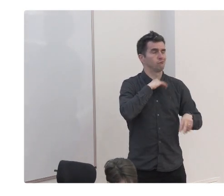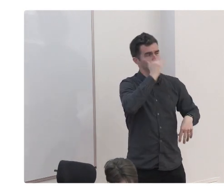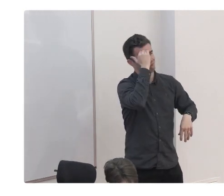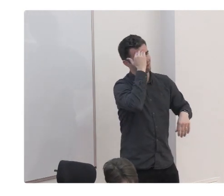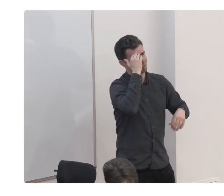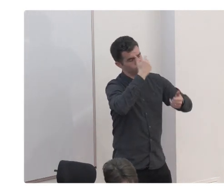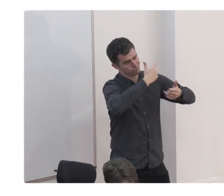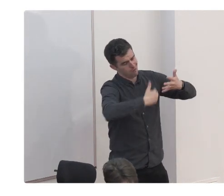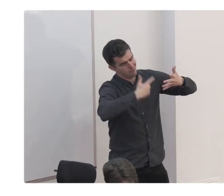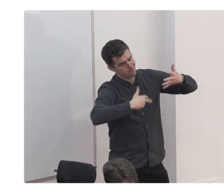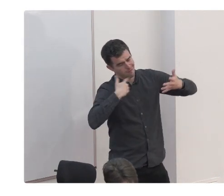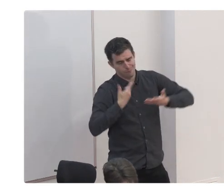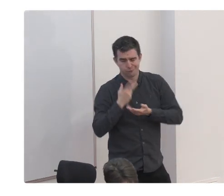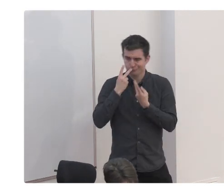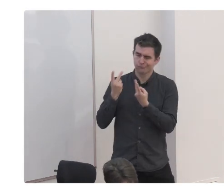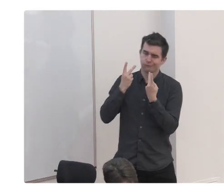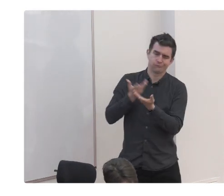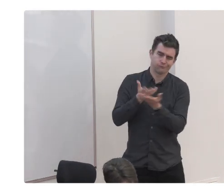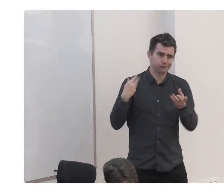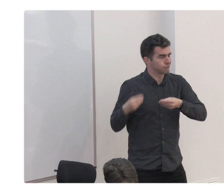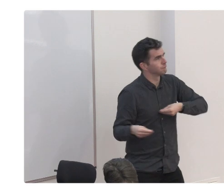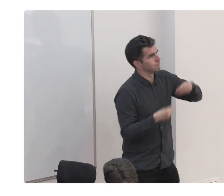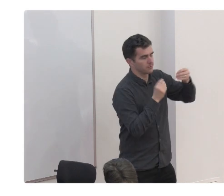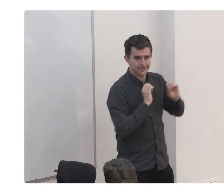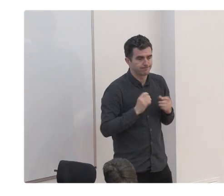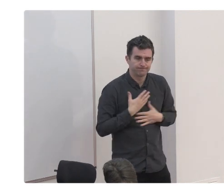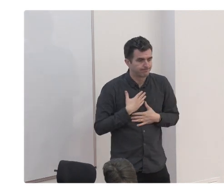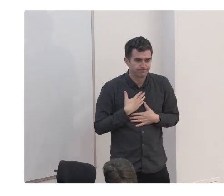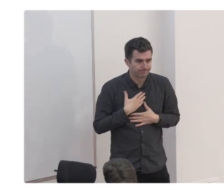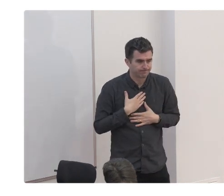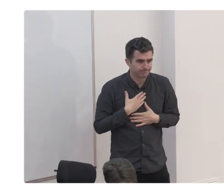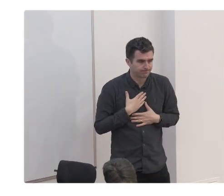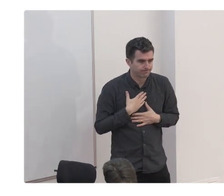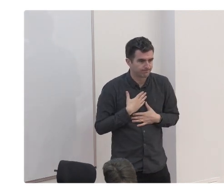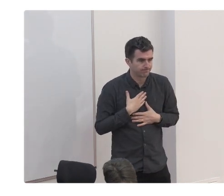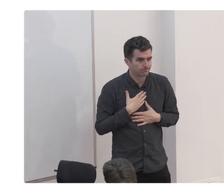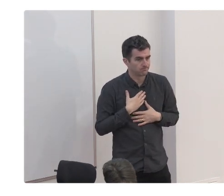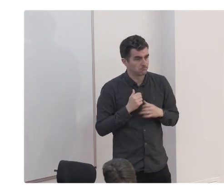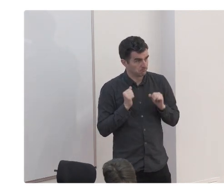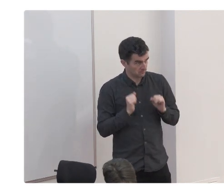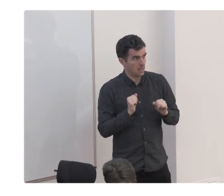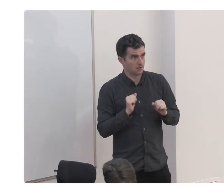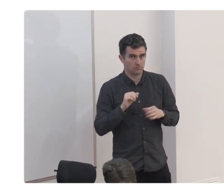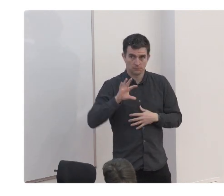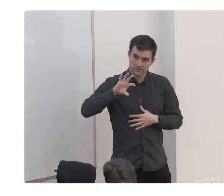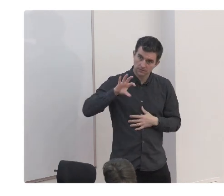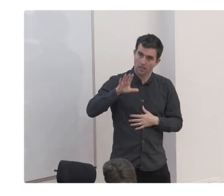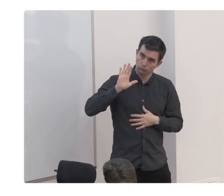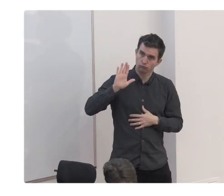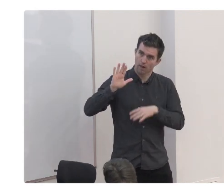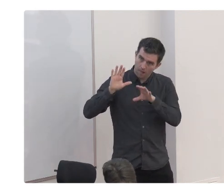UNAMA inside the country, and unfortunately UNAMA, which is a